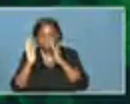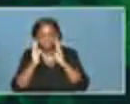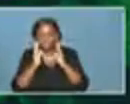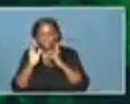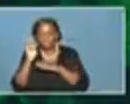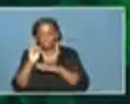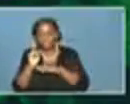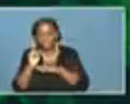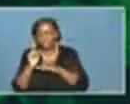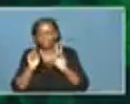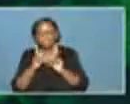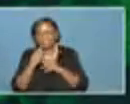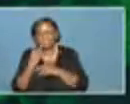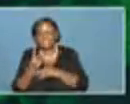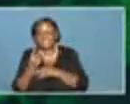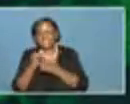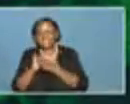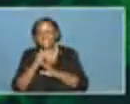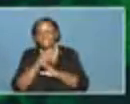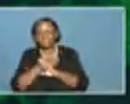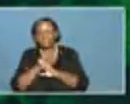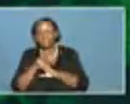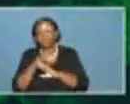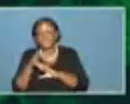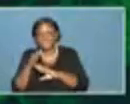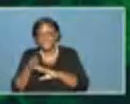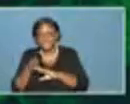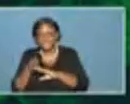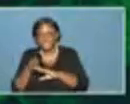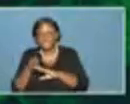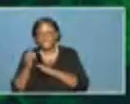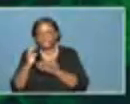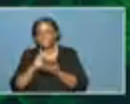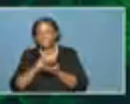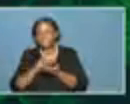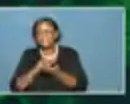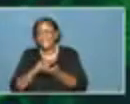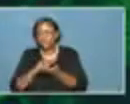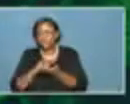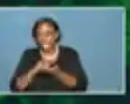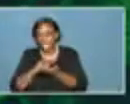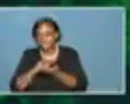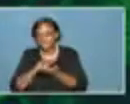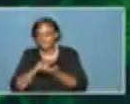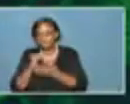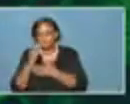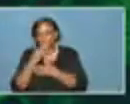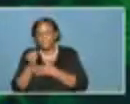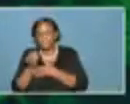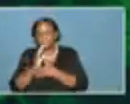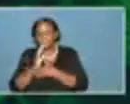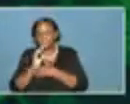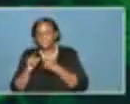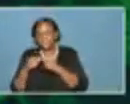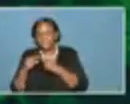exploring progress for marijuana, including its decriminalization and also the potential benefits of starting related